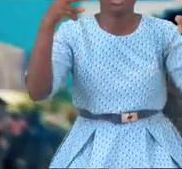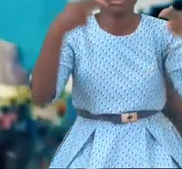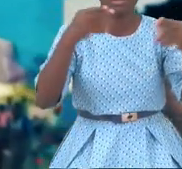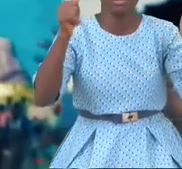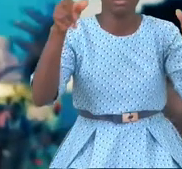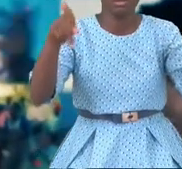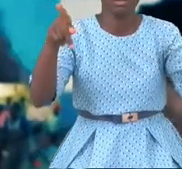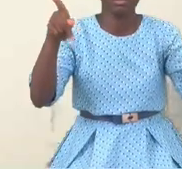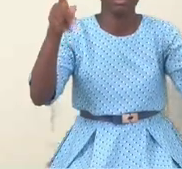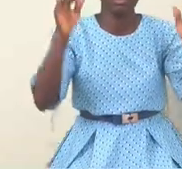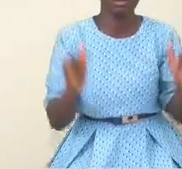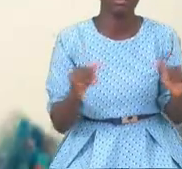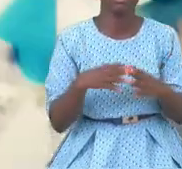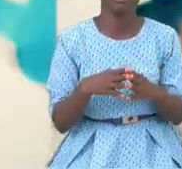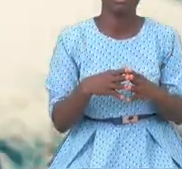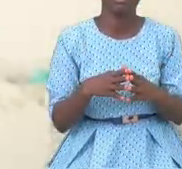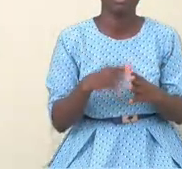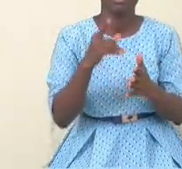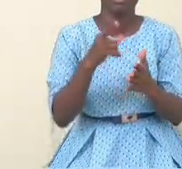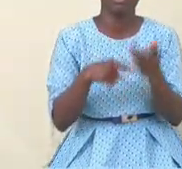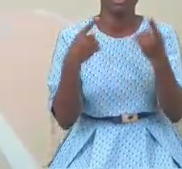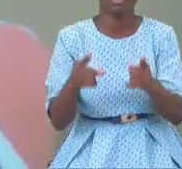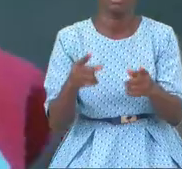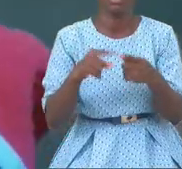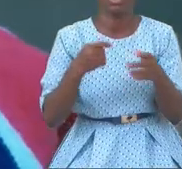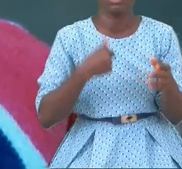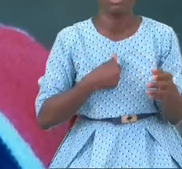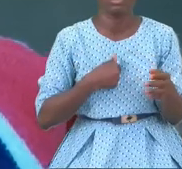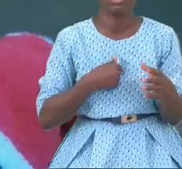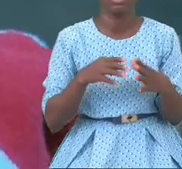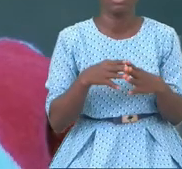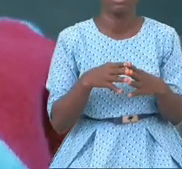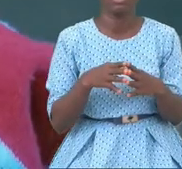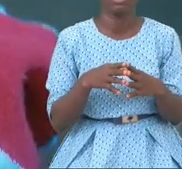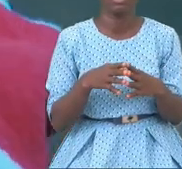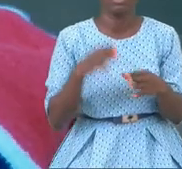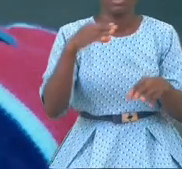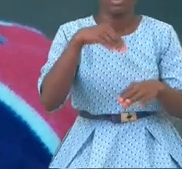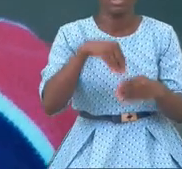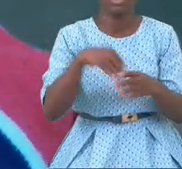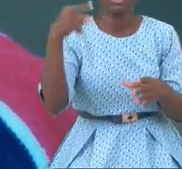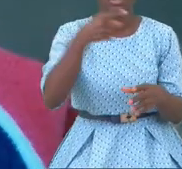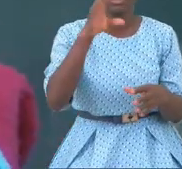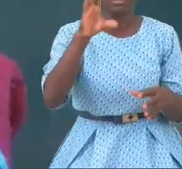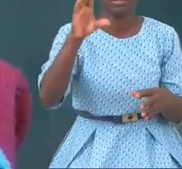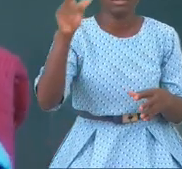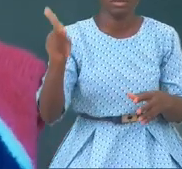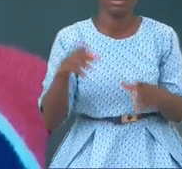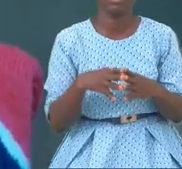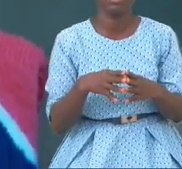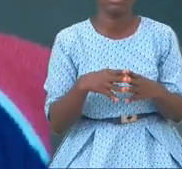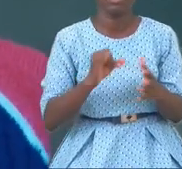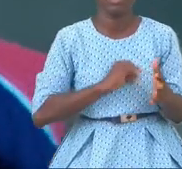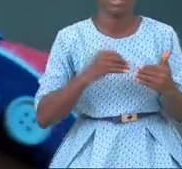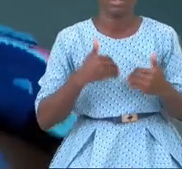Global Crusade, I accept Jesus Christ as my personal Lord and Savior, which I'm following, because I really thank God